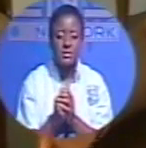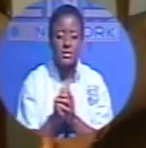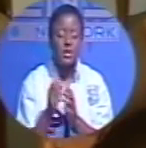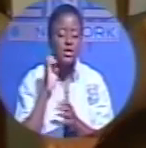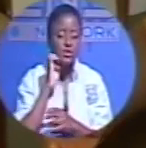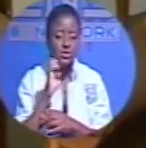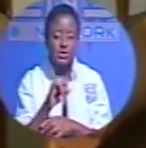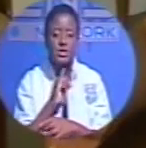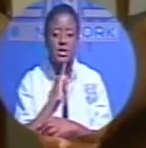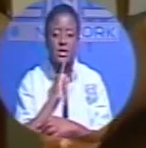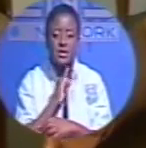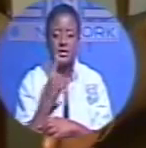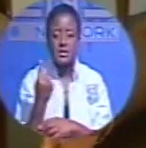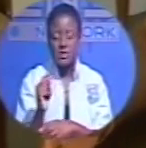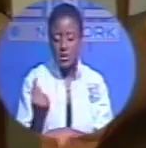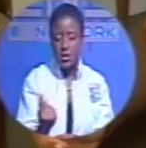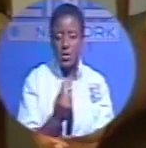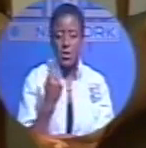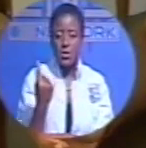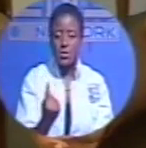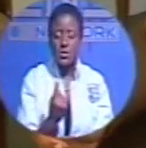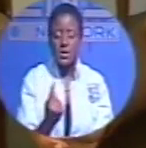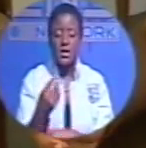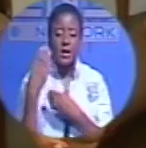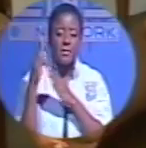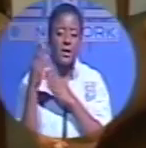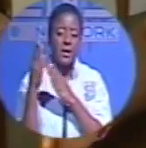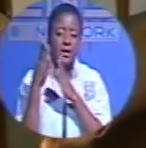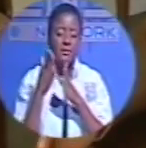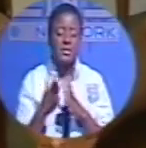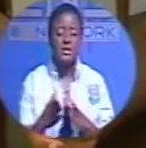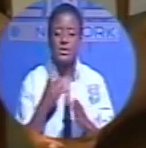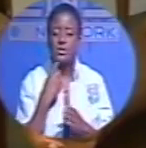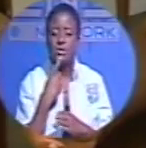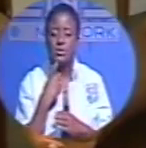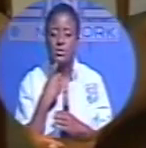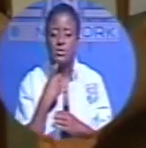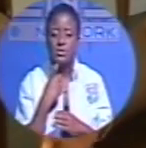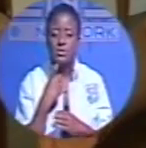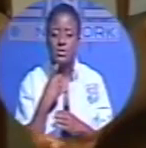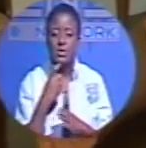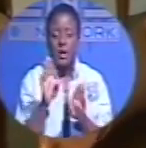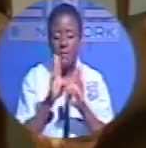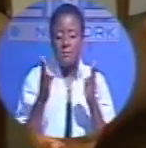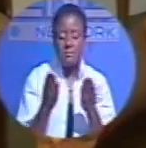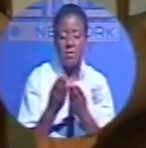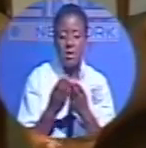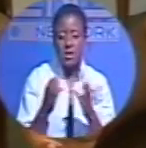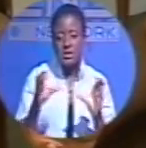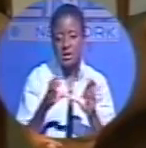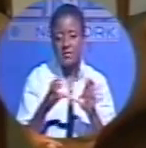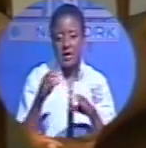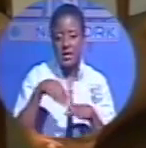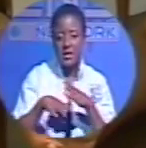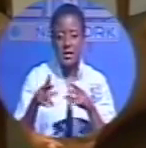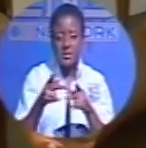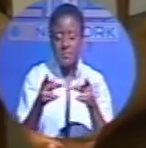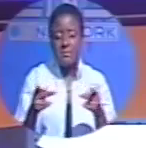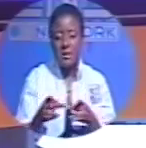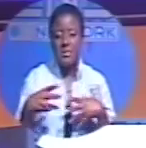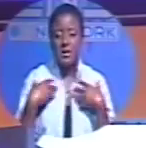She is the only Bahamian who is board certified within the public healthcare system.